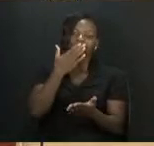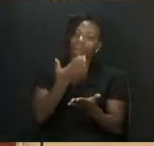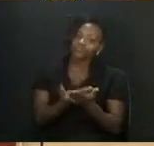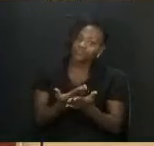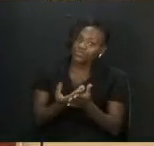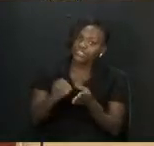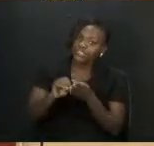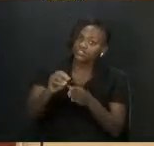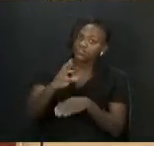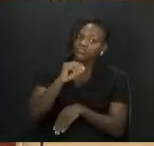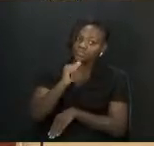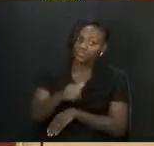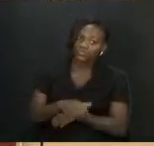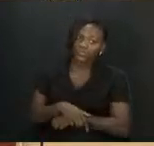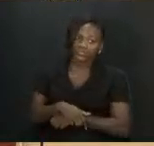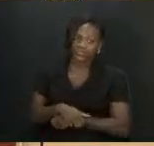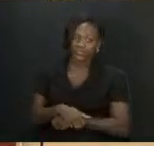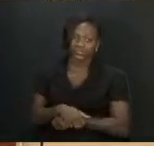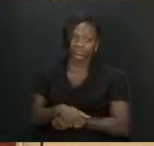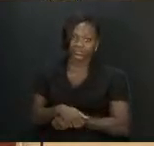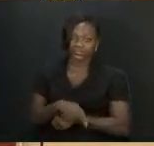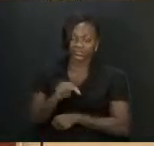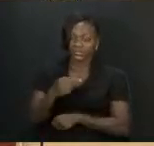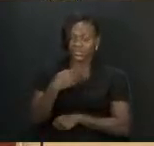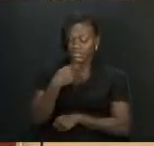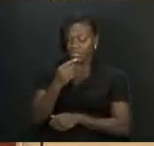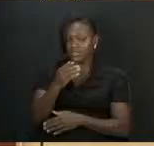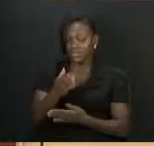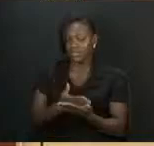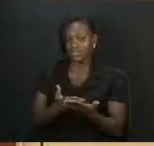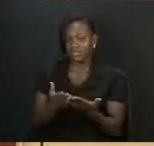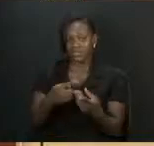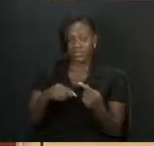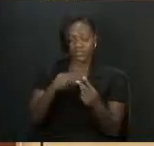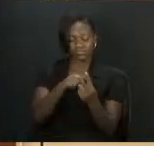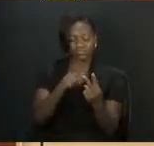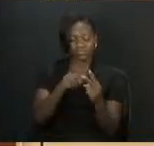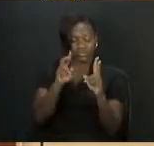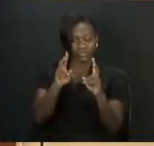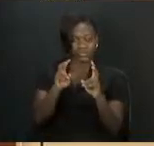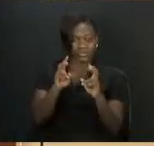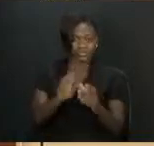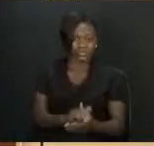excuse or not. Speaker, they need to say something to these issues I've raised.